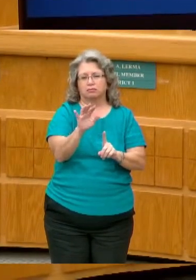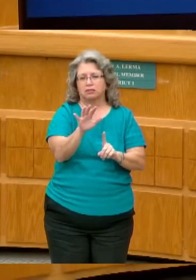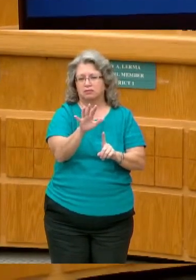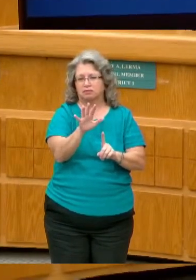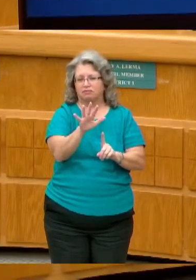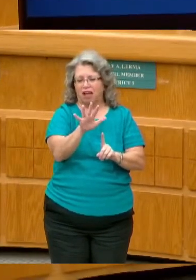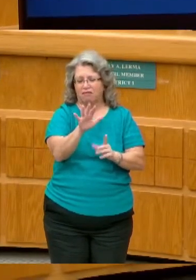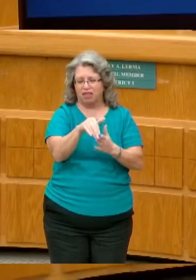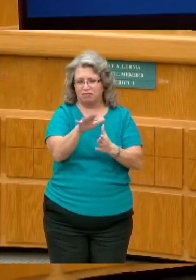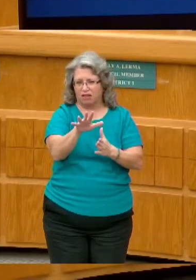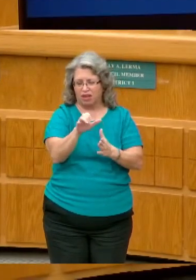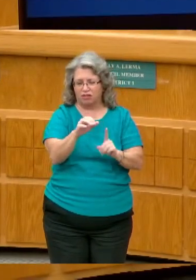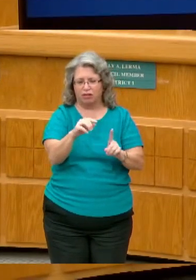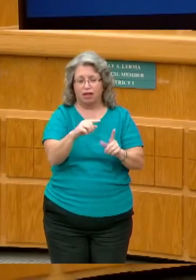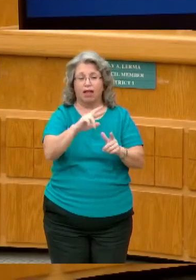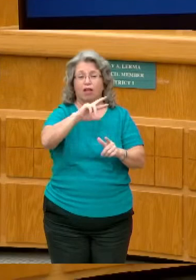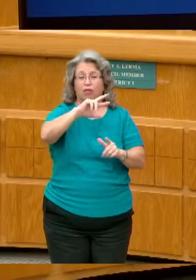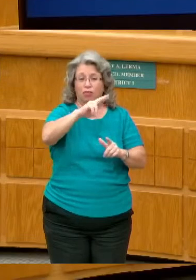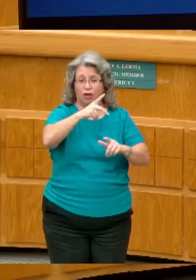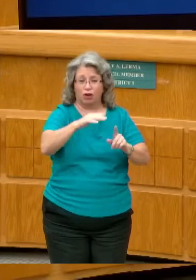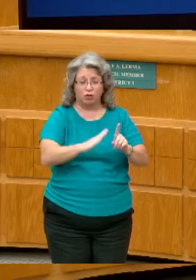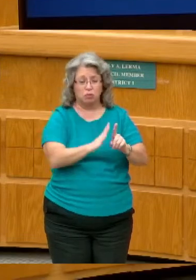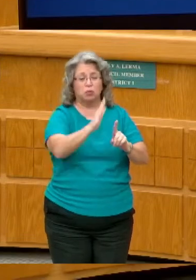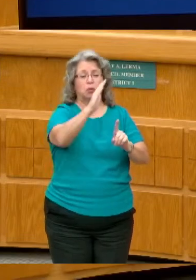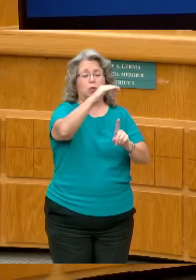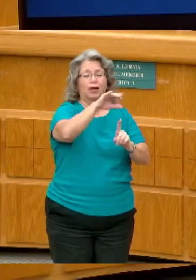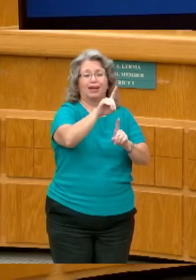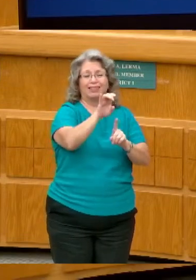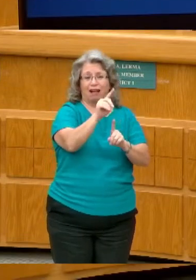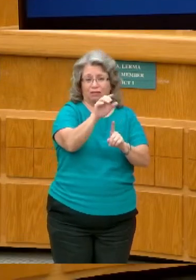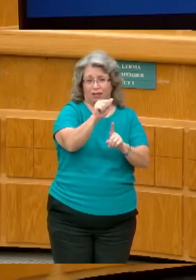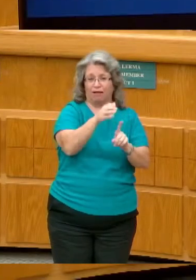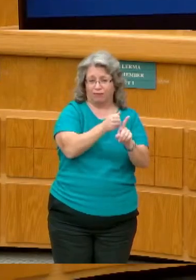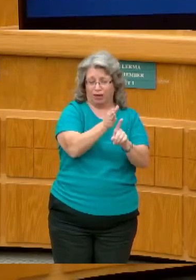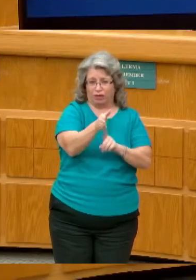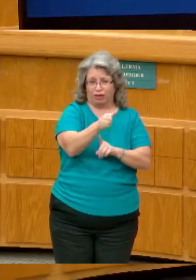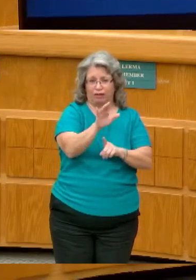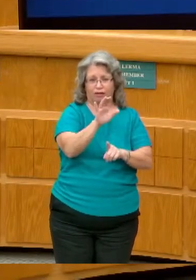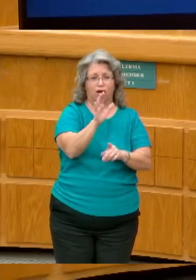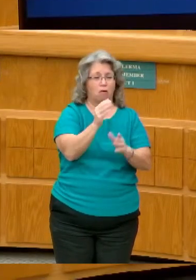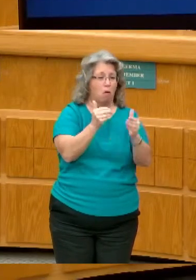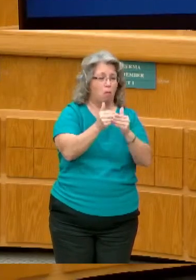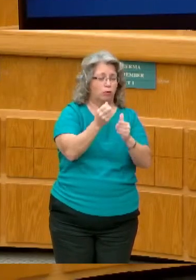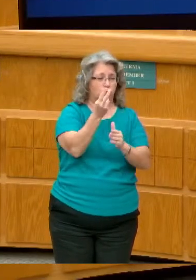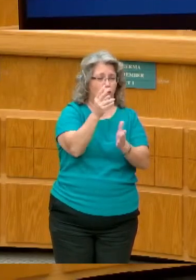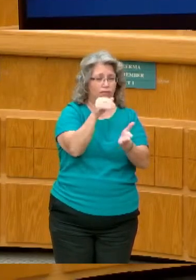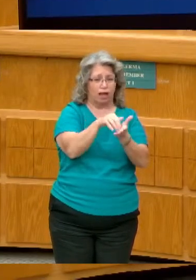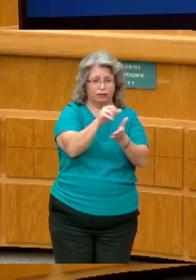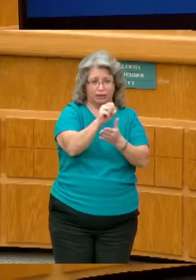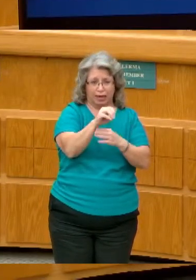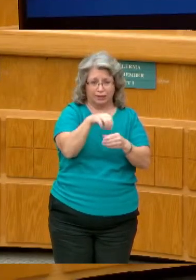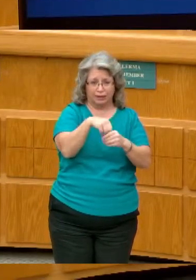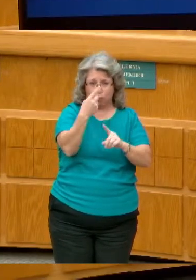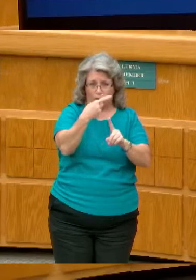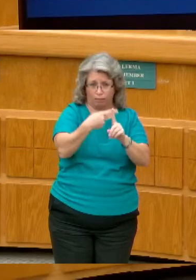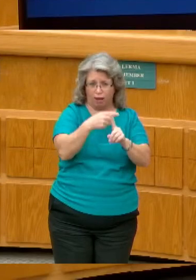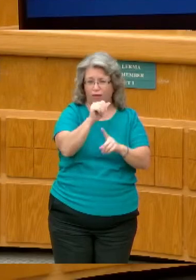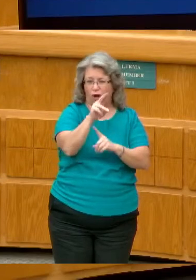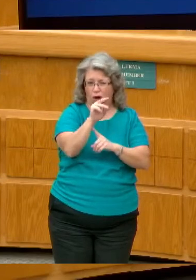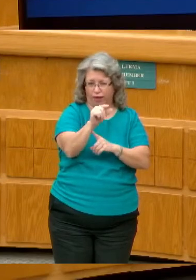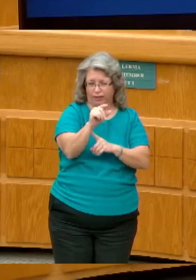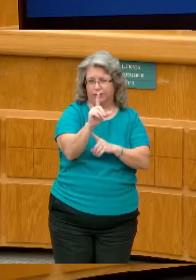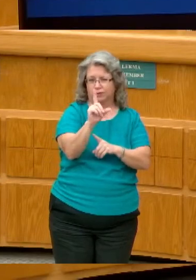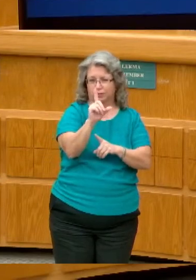knew of, the Delta variant, and that was almost 12,000 cases in 1 month, in the month of August. And then the most